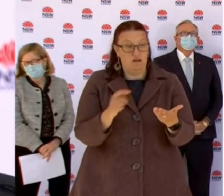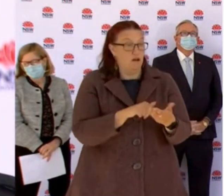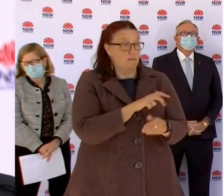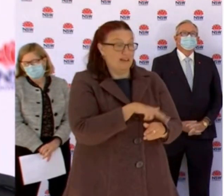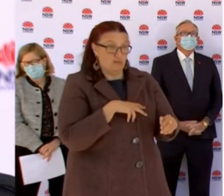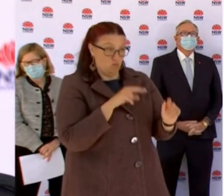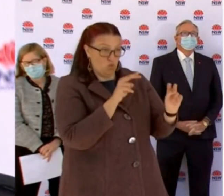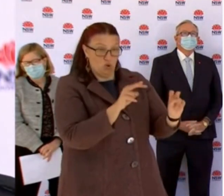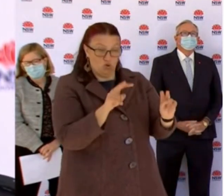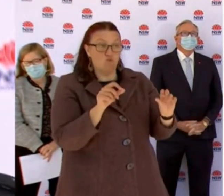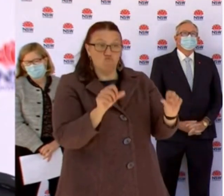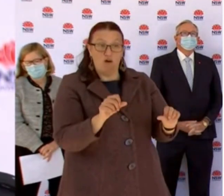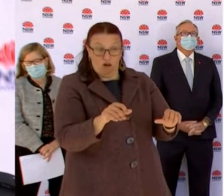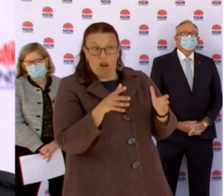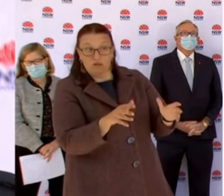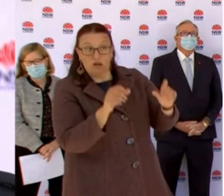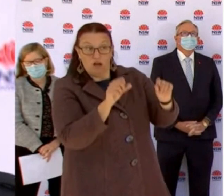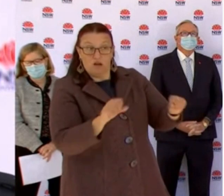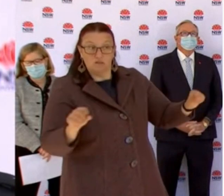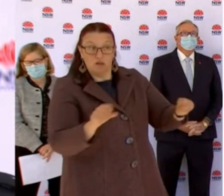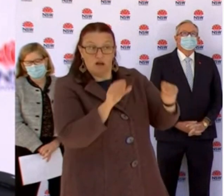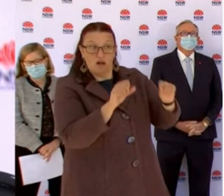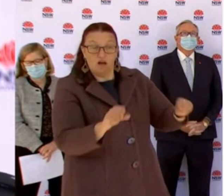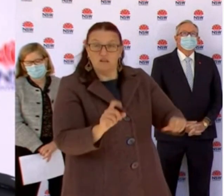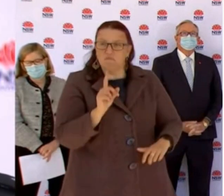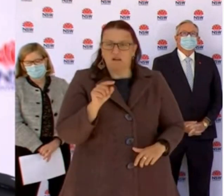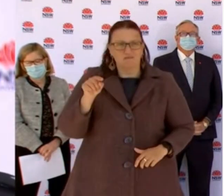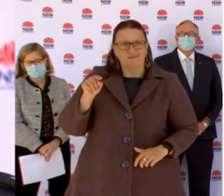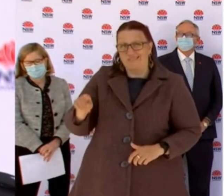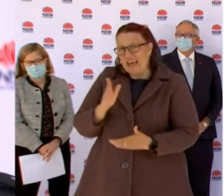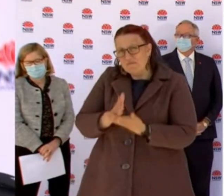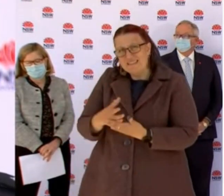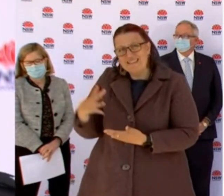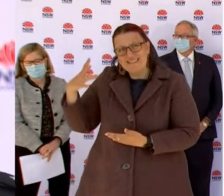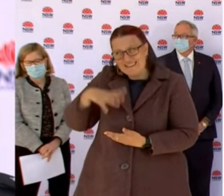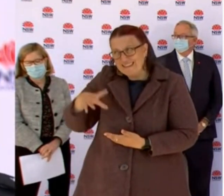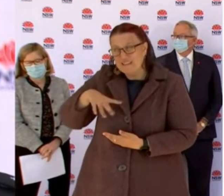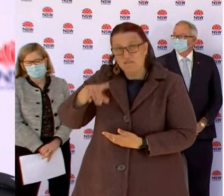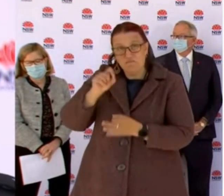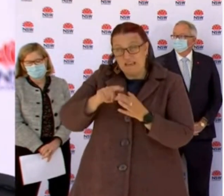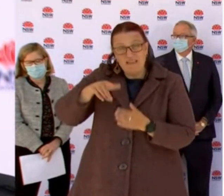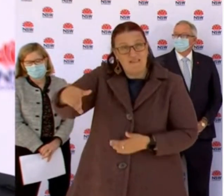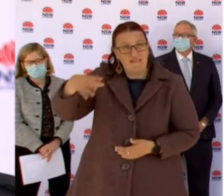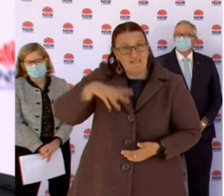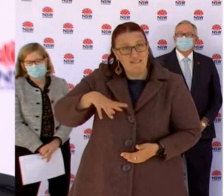will continue to do that in relation to the use of or the right of people to exercise and do